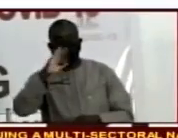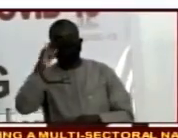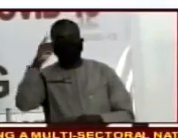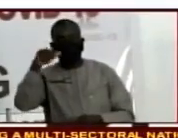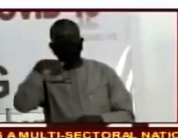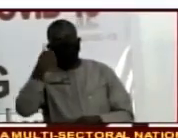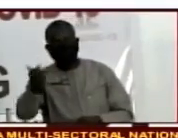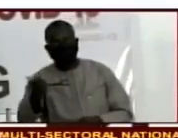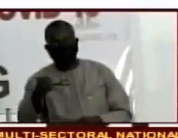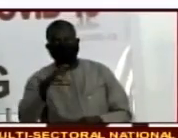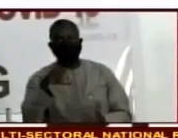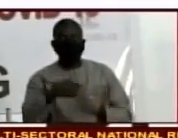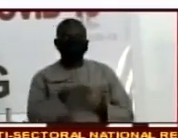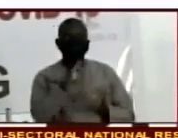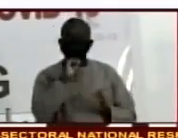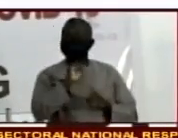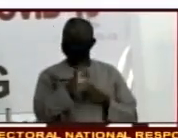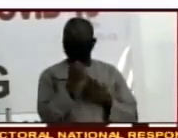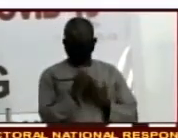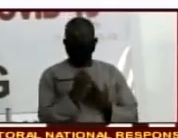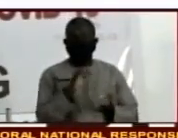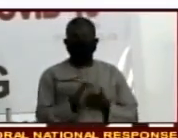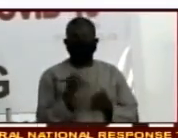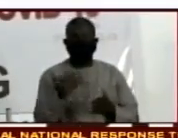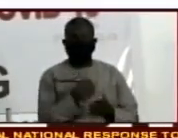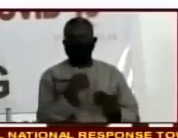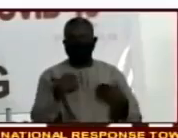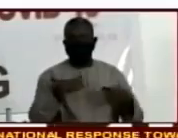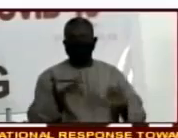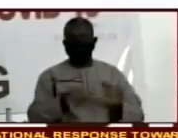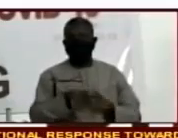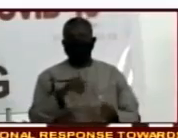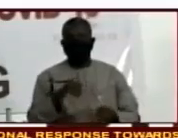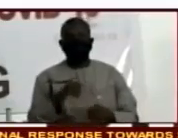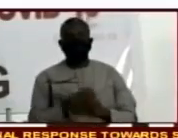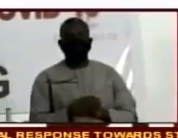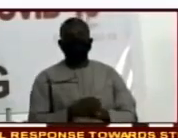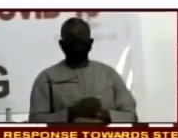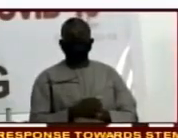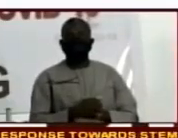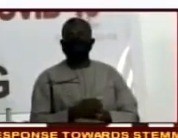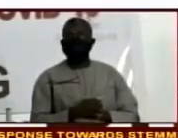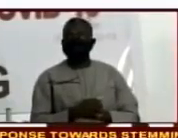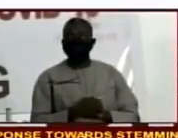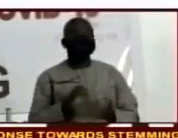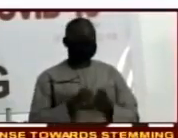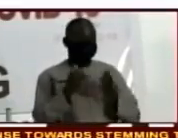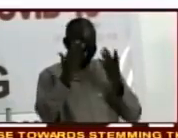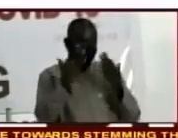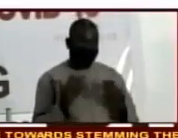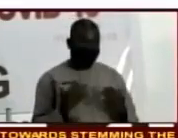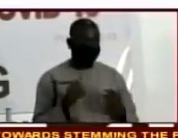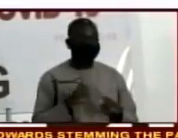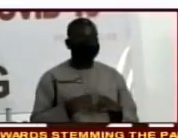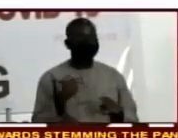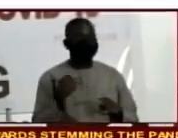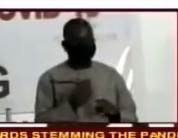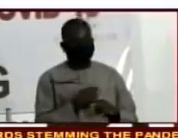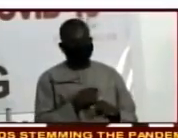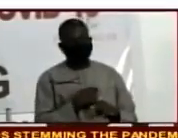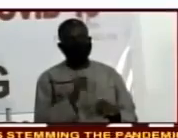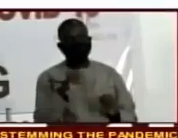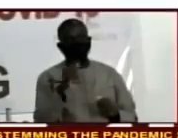with it. So this is the situation of civil aviation. It's really a pathetic one. We're all crying, and I can guarantee